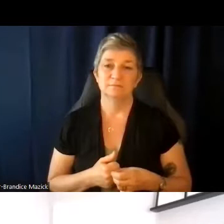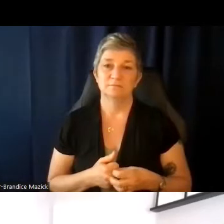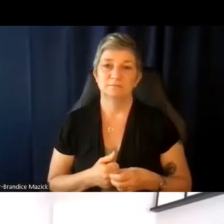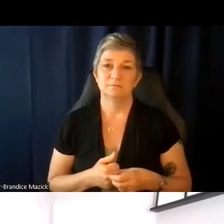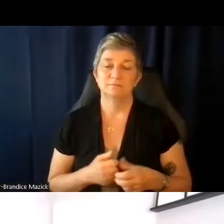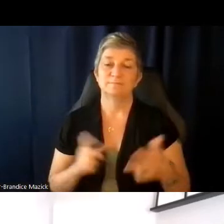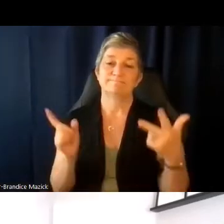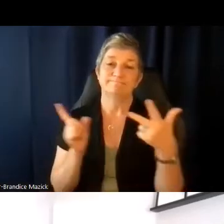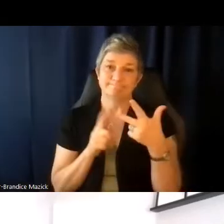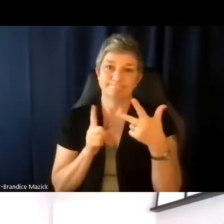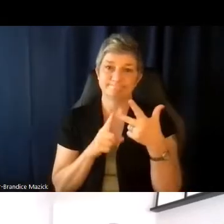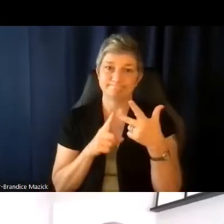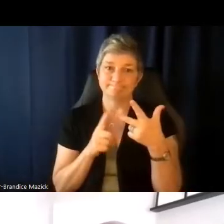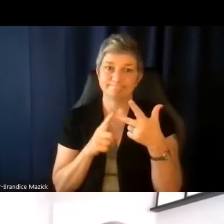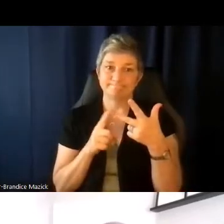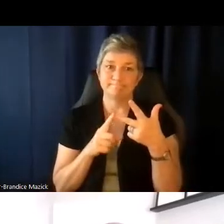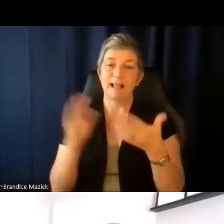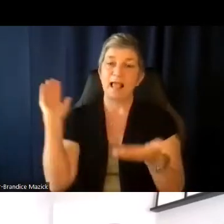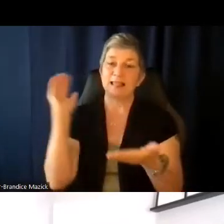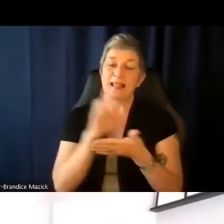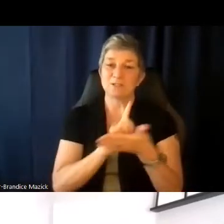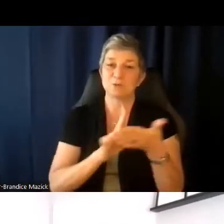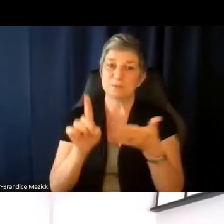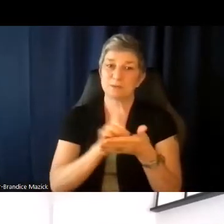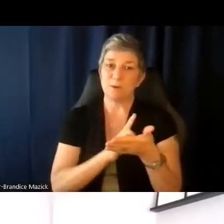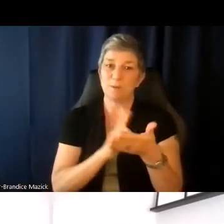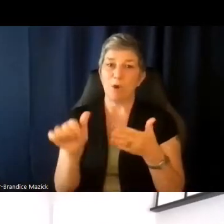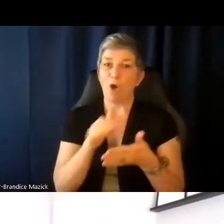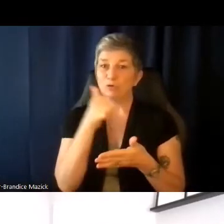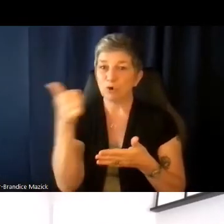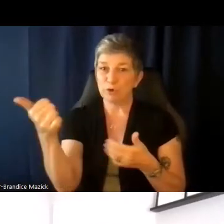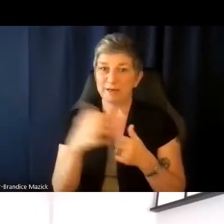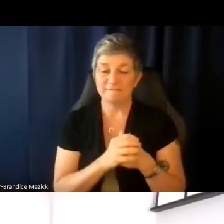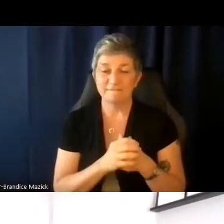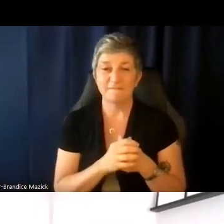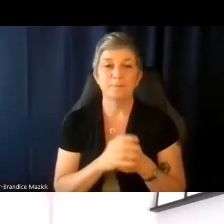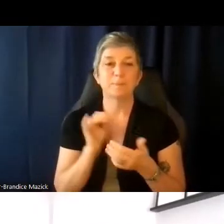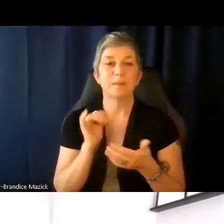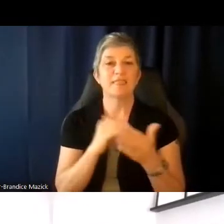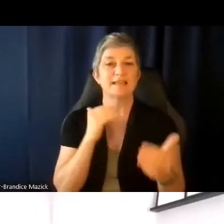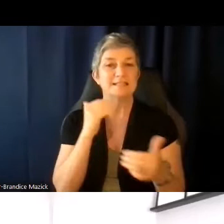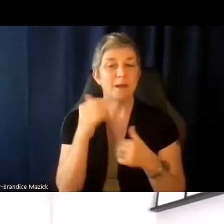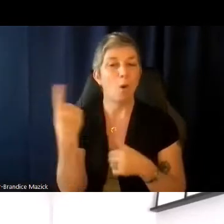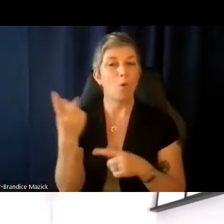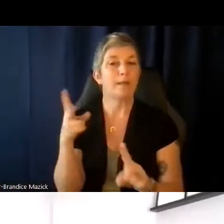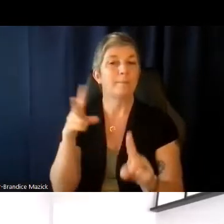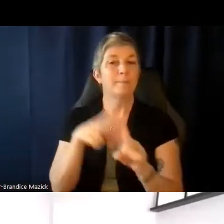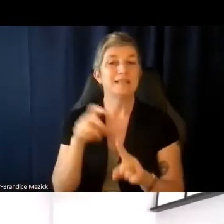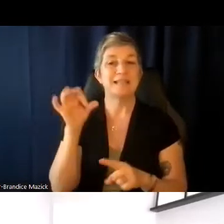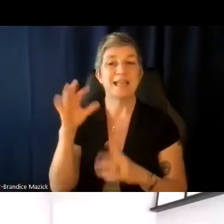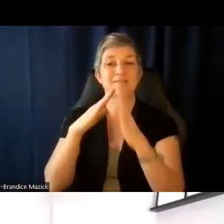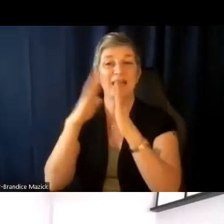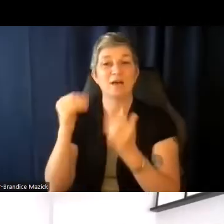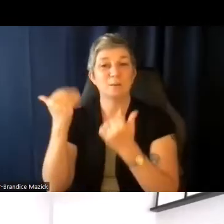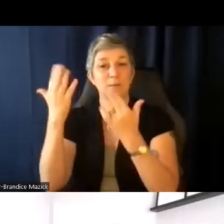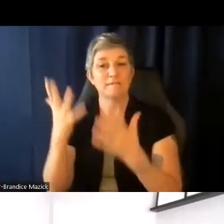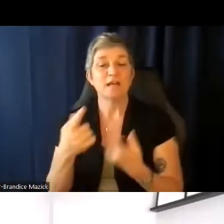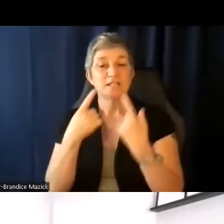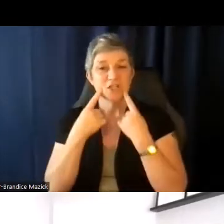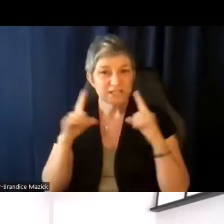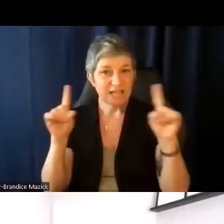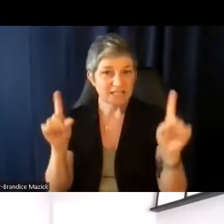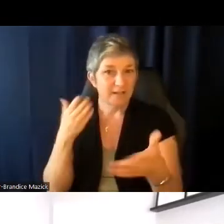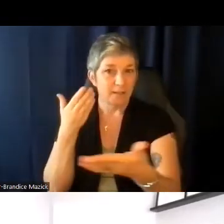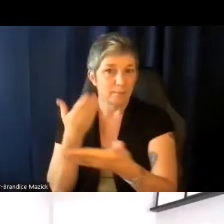Step three, is there a less discriminatory alternative? So this step is only applicable if the housing provider successfully